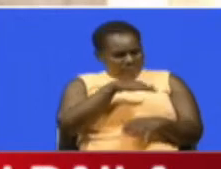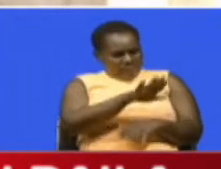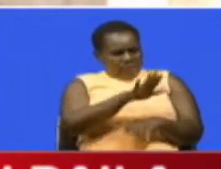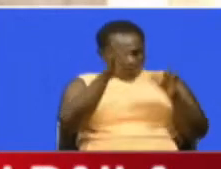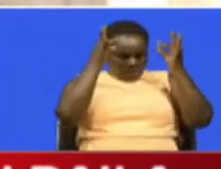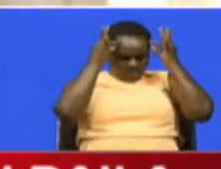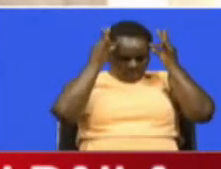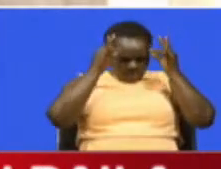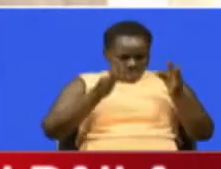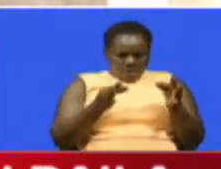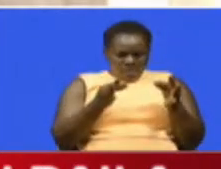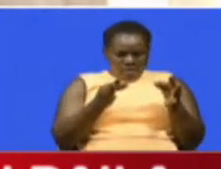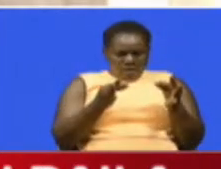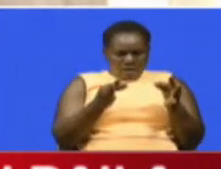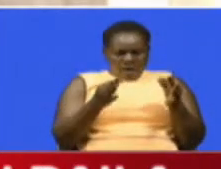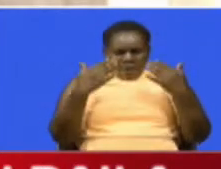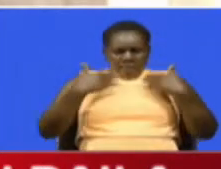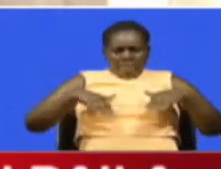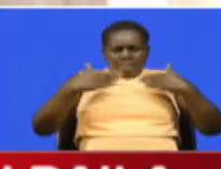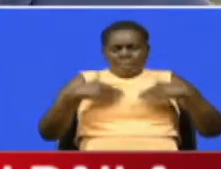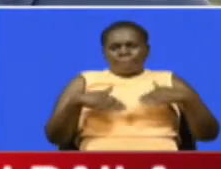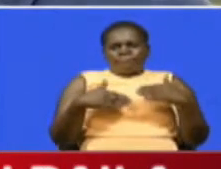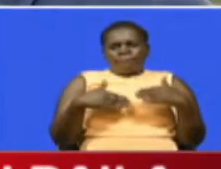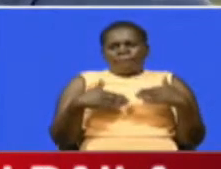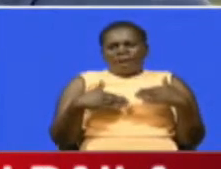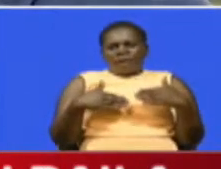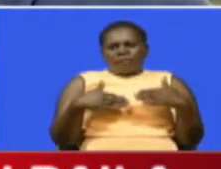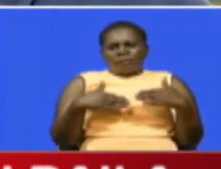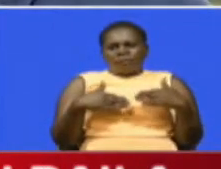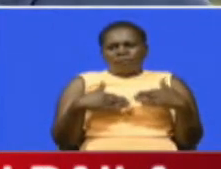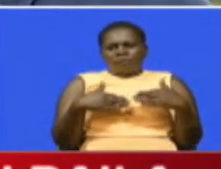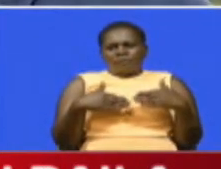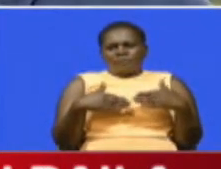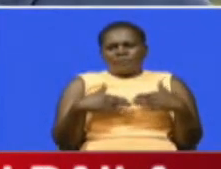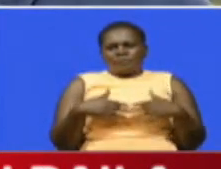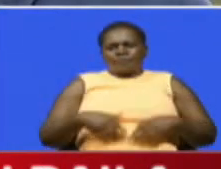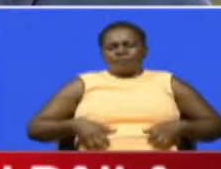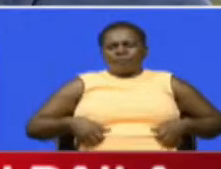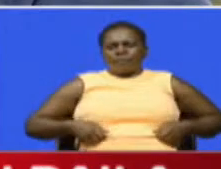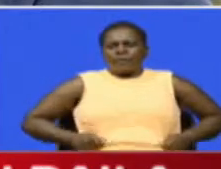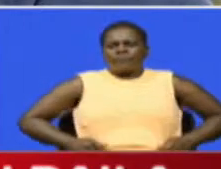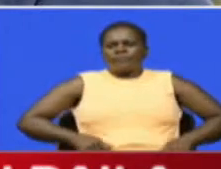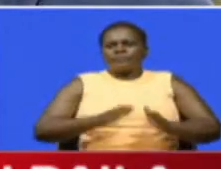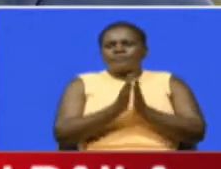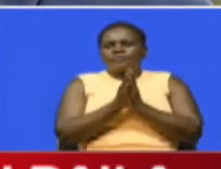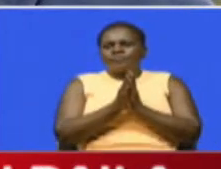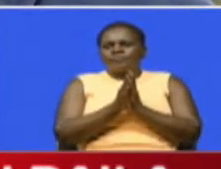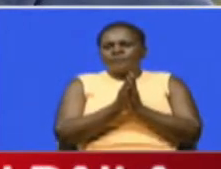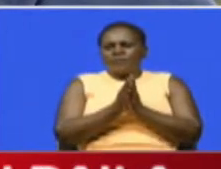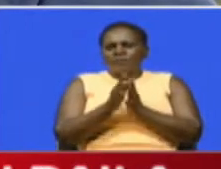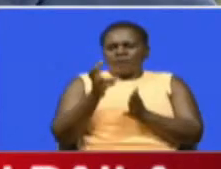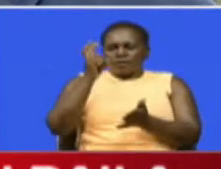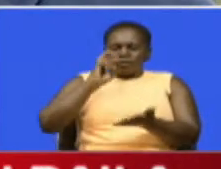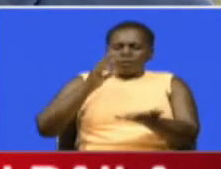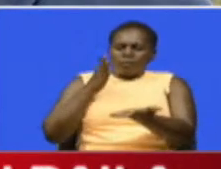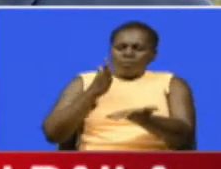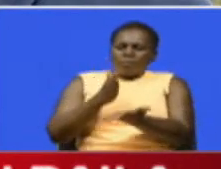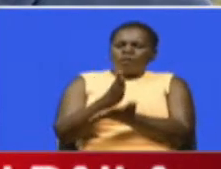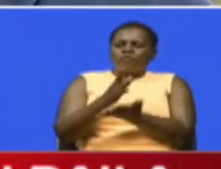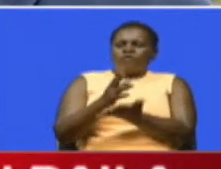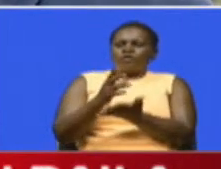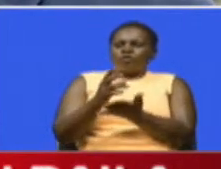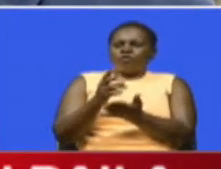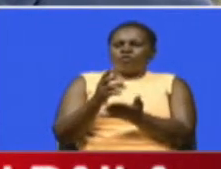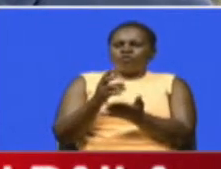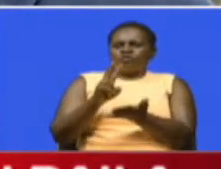decide. But those people, you know, the prophet of doom, who say that